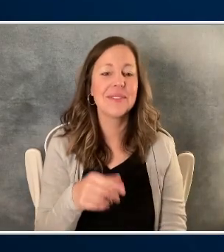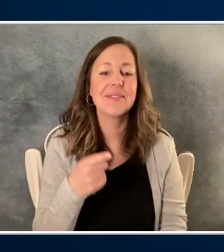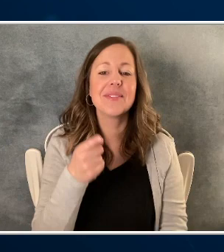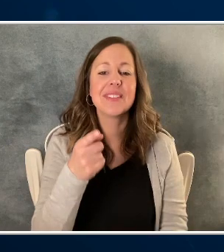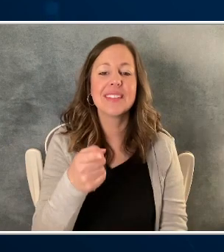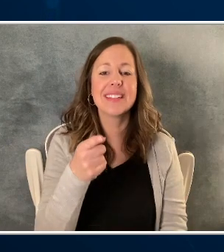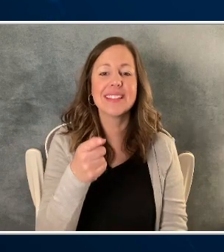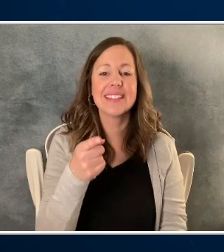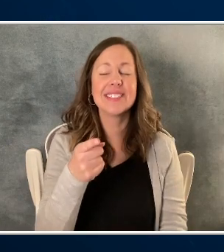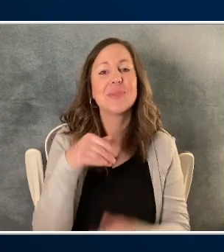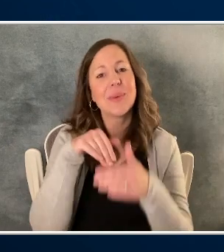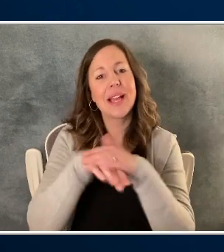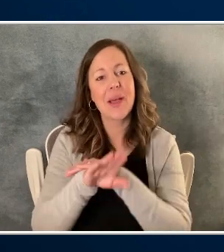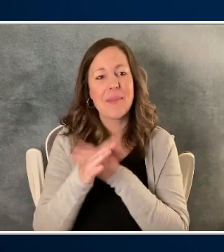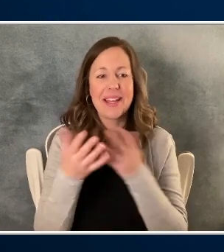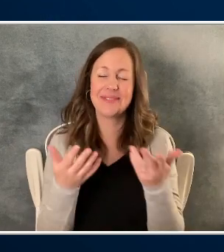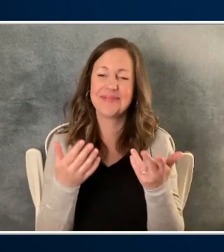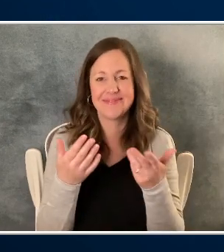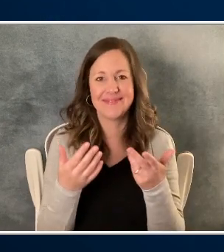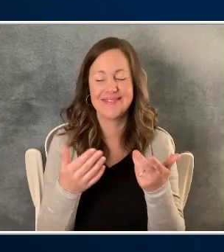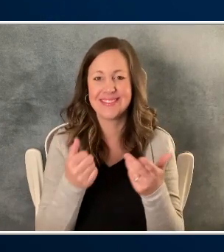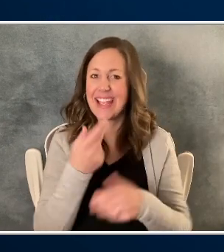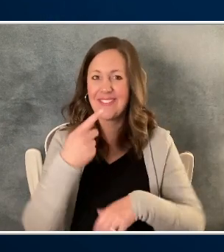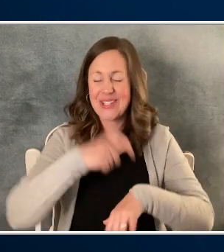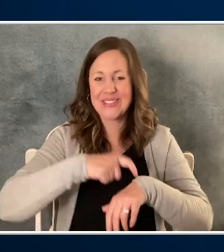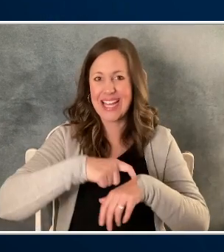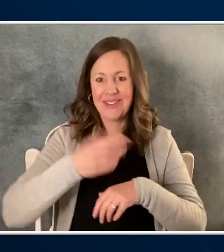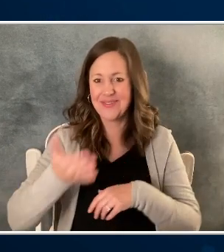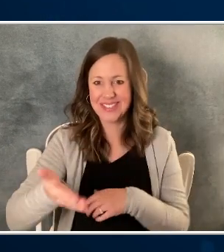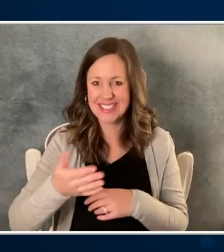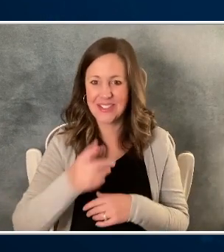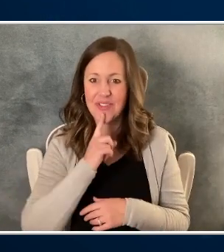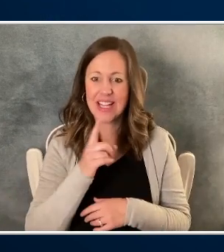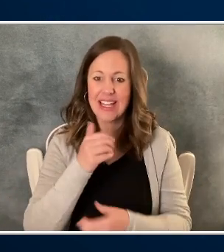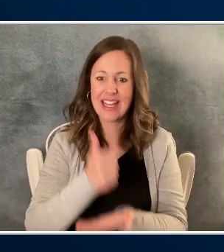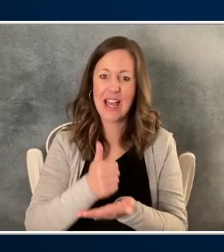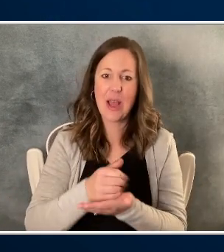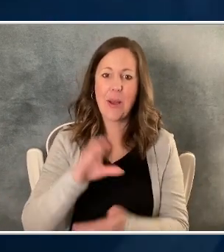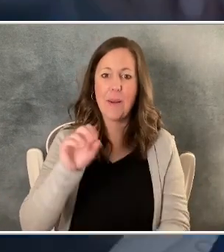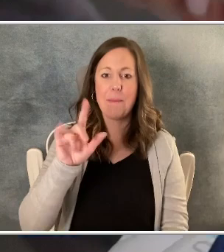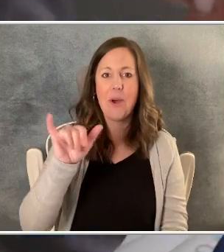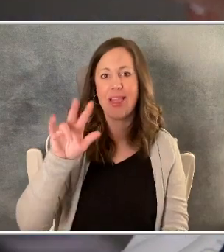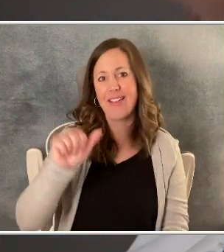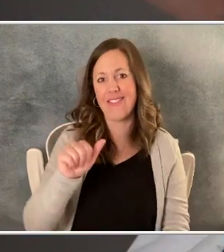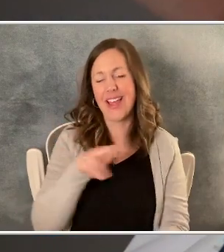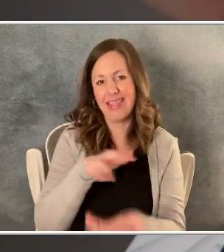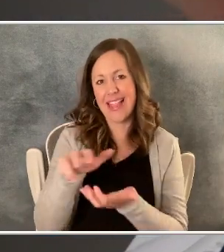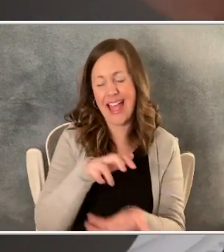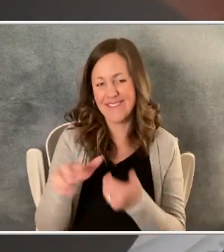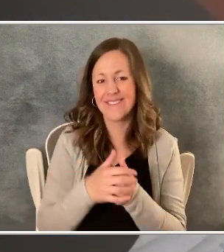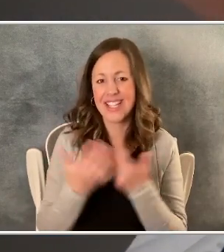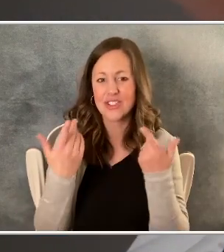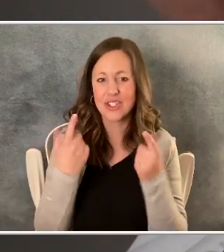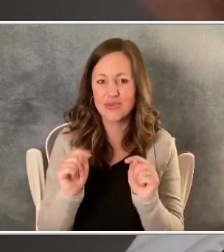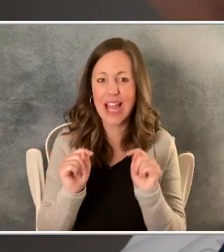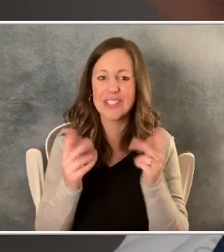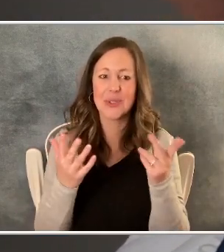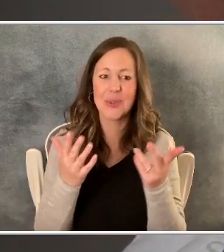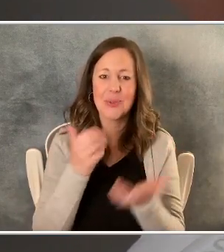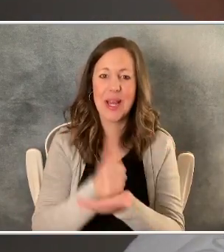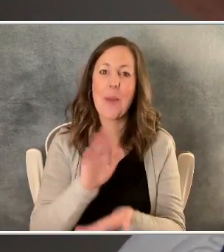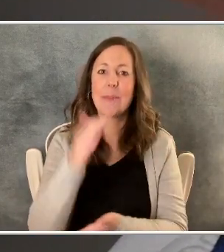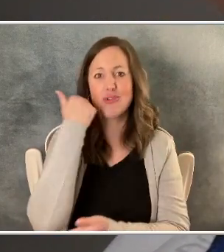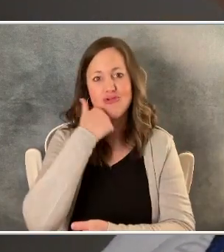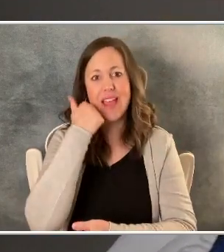few times, while being there to just make Olivia laugh. Another way that she would try to brighten her day. And she